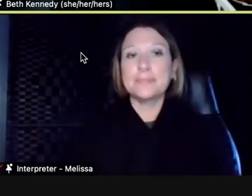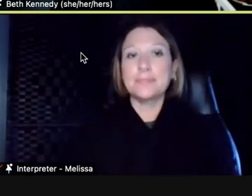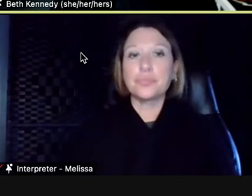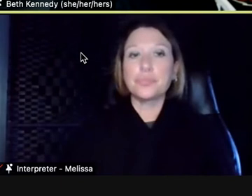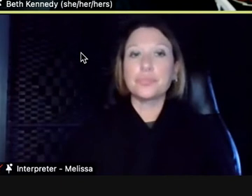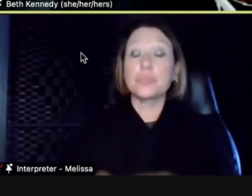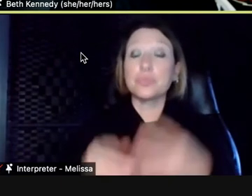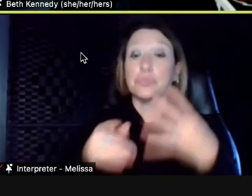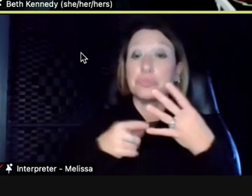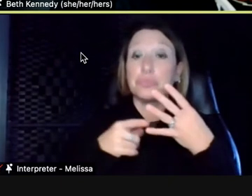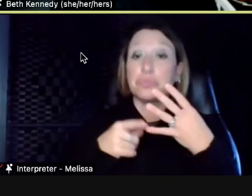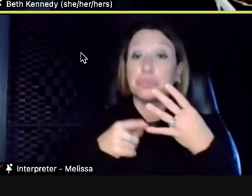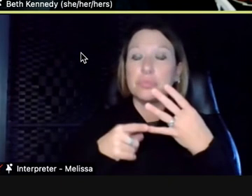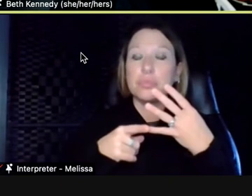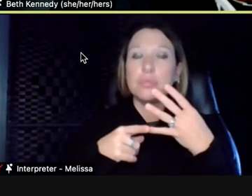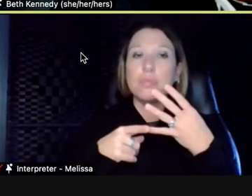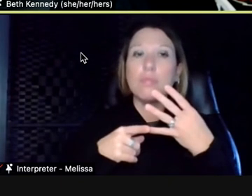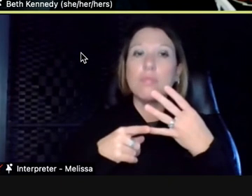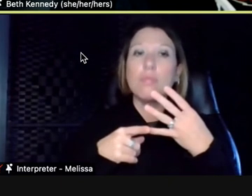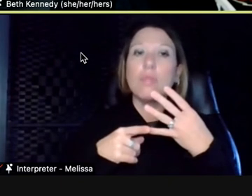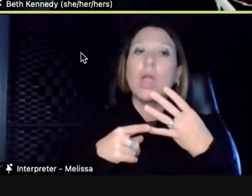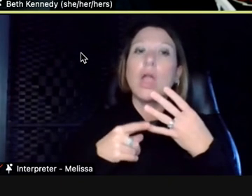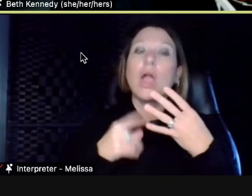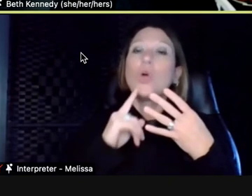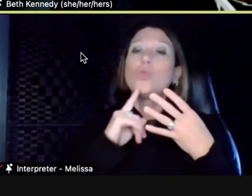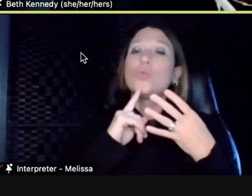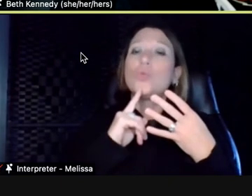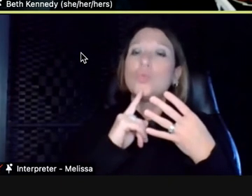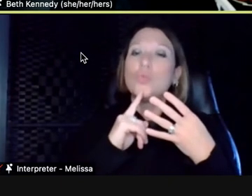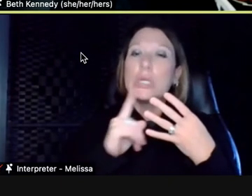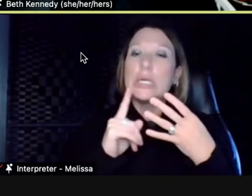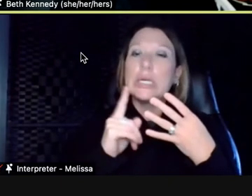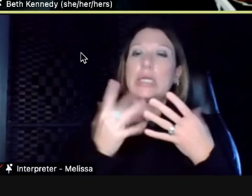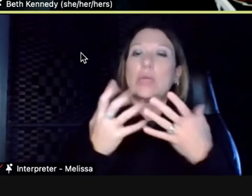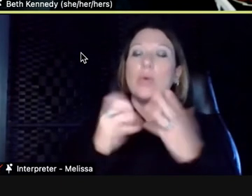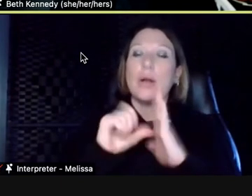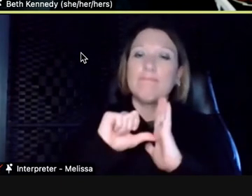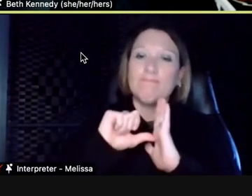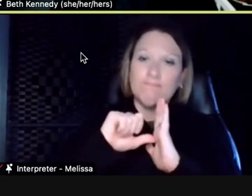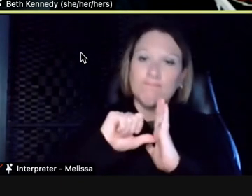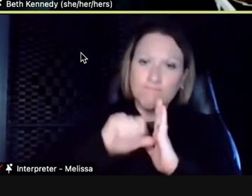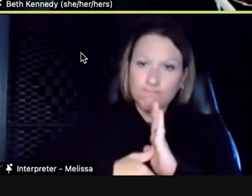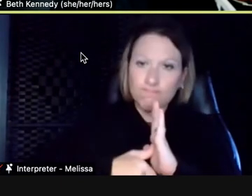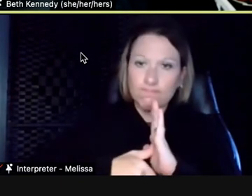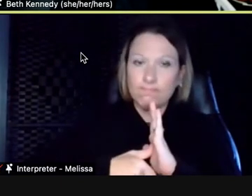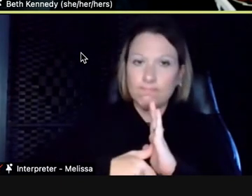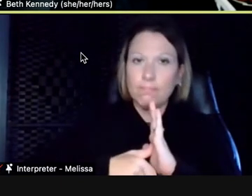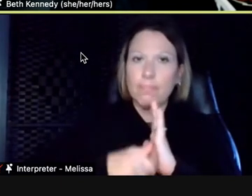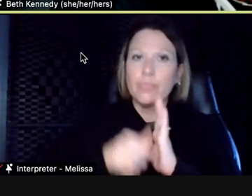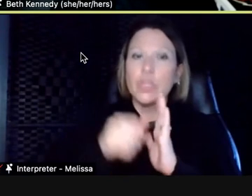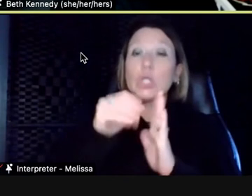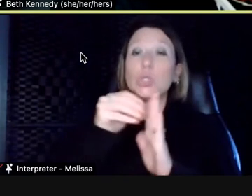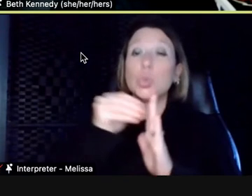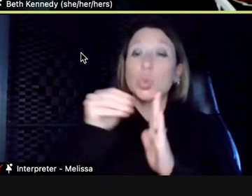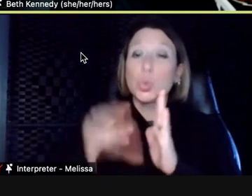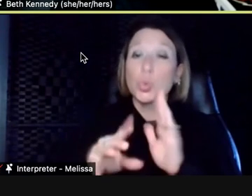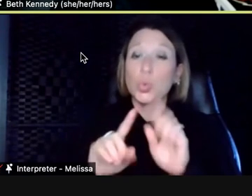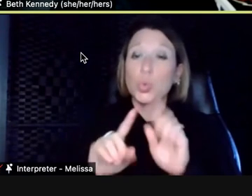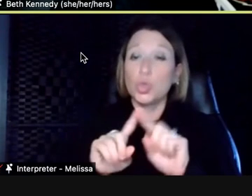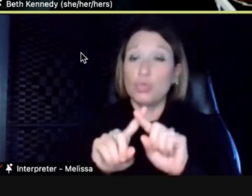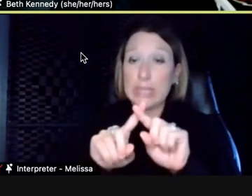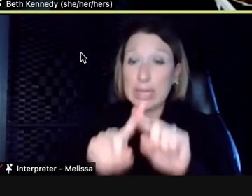that last bullet on this side is something I really want to make sure to emphasize. Students rely on